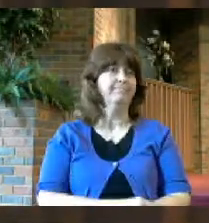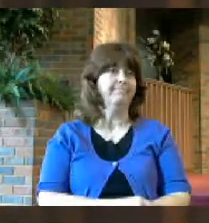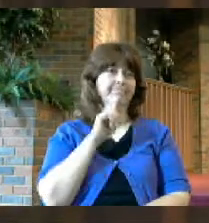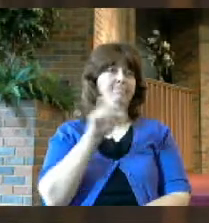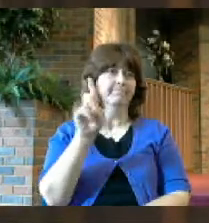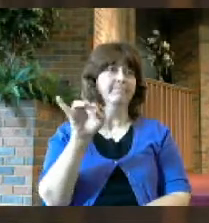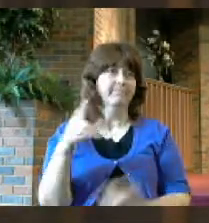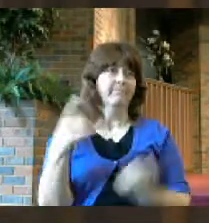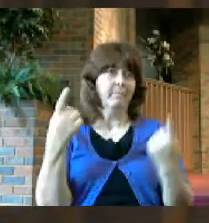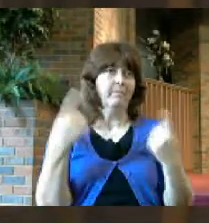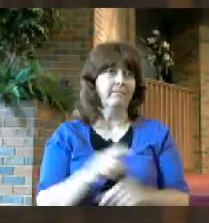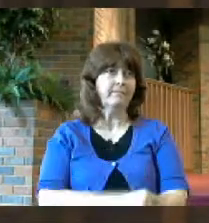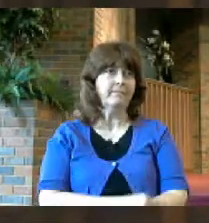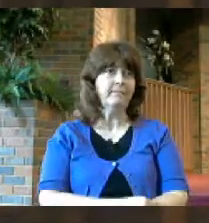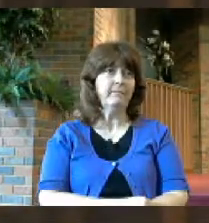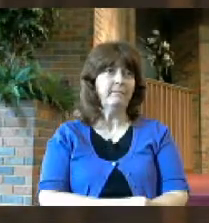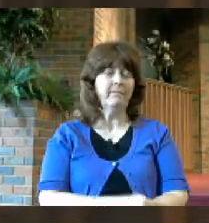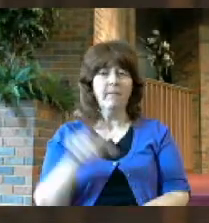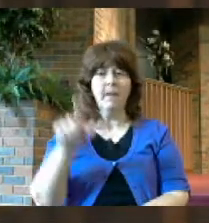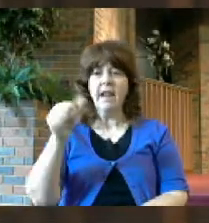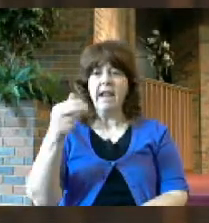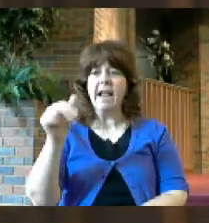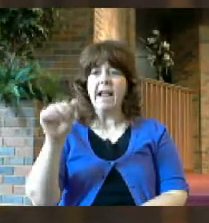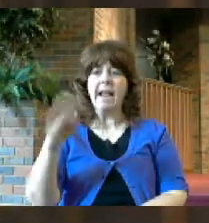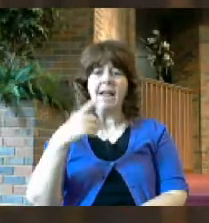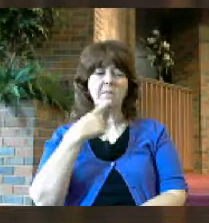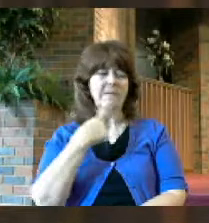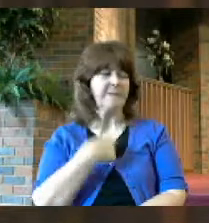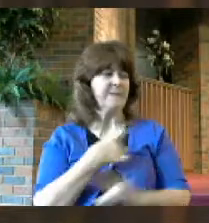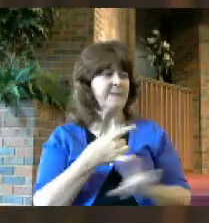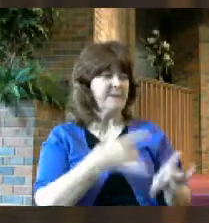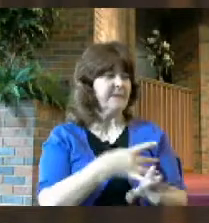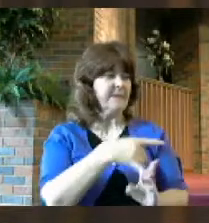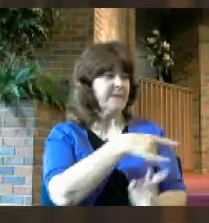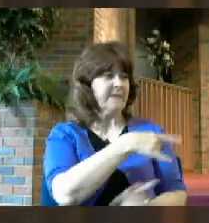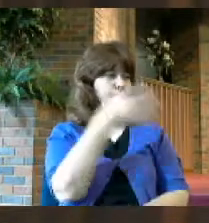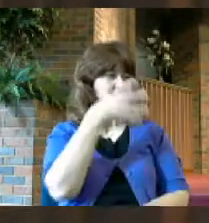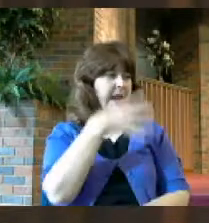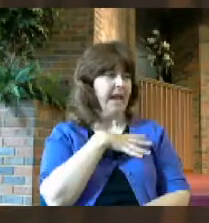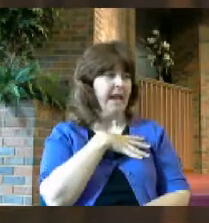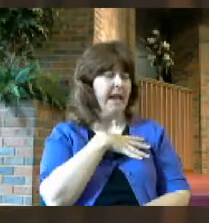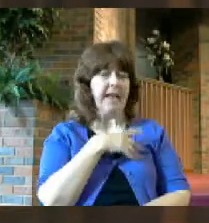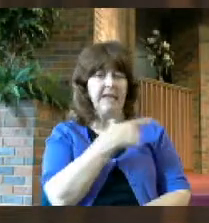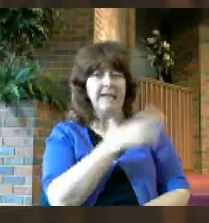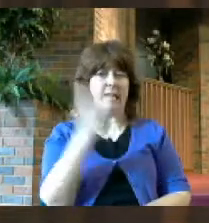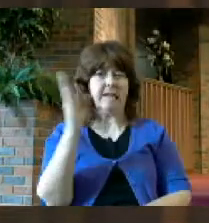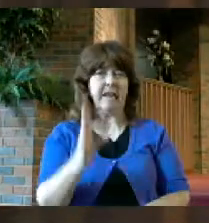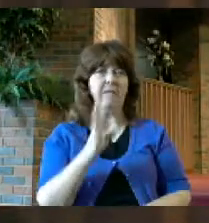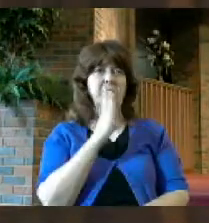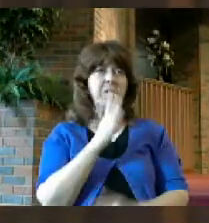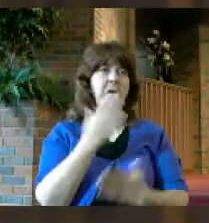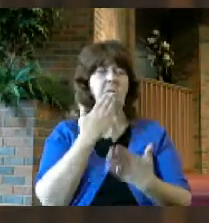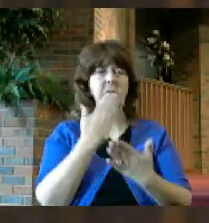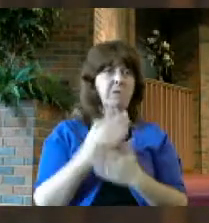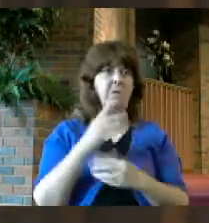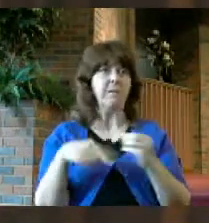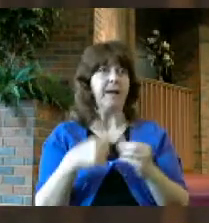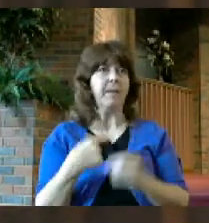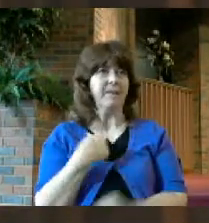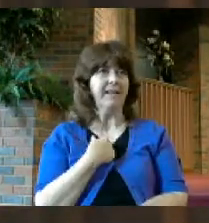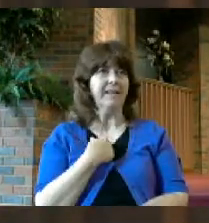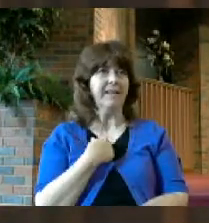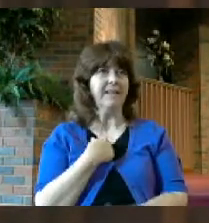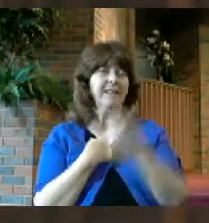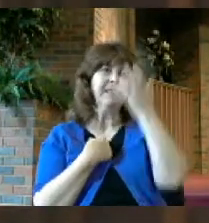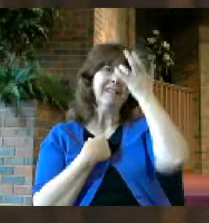said anything good about me." You know, there are lots of people who are like that. Sometimes people go to the scriptures and they